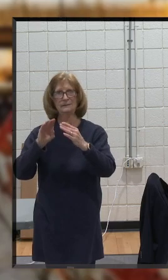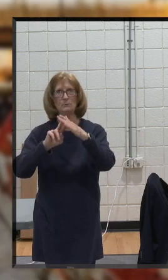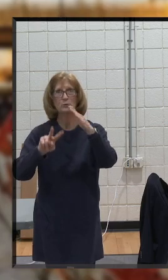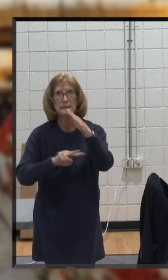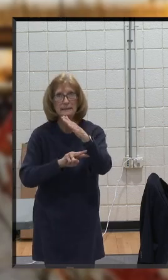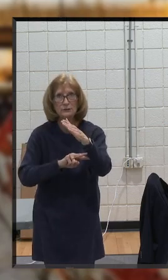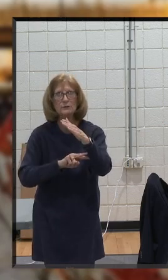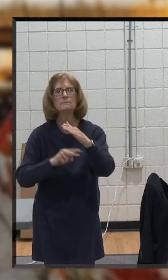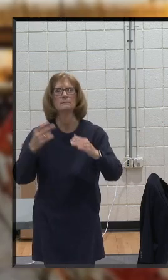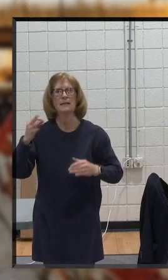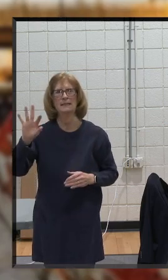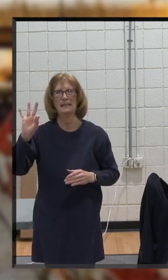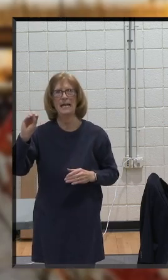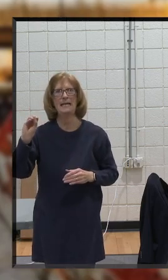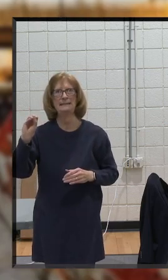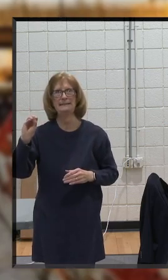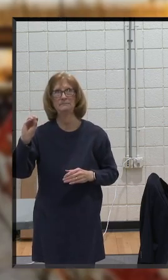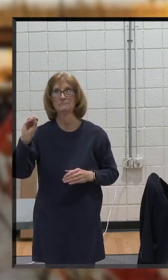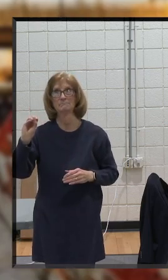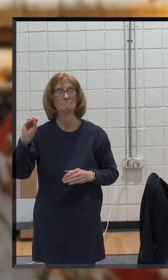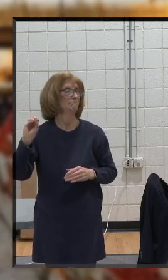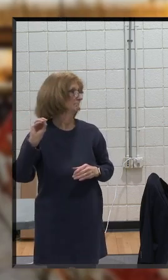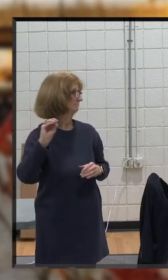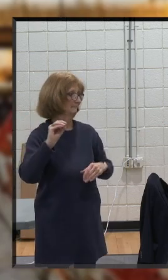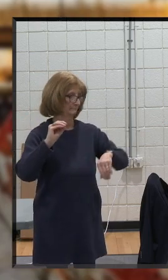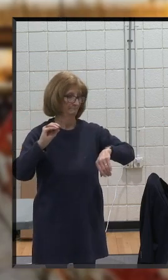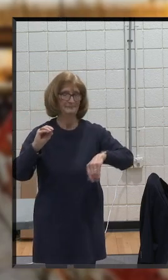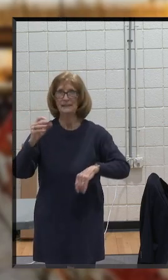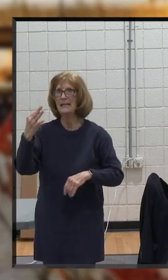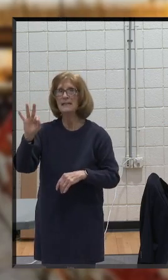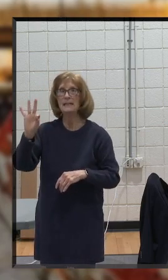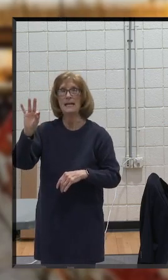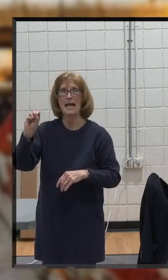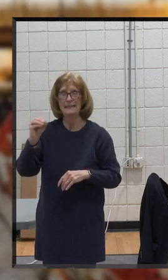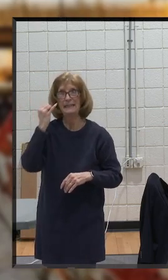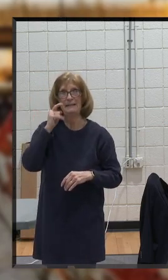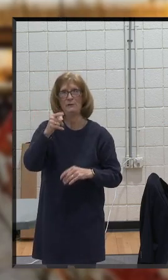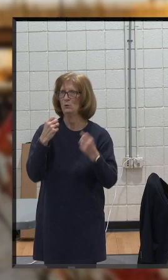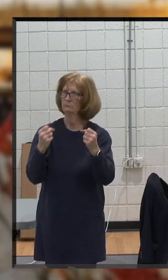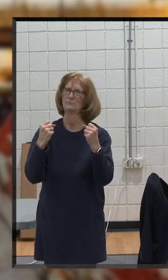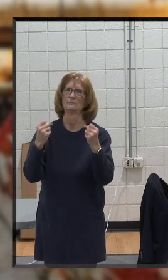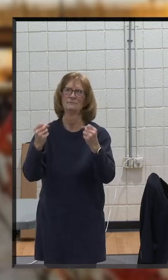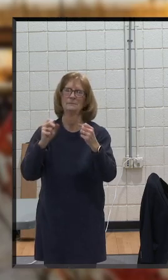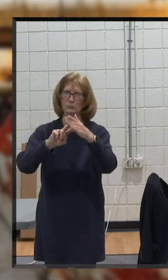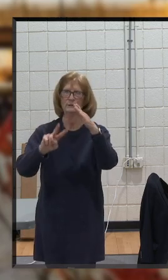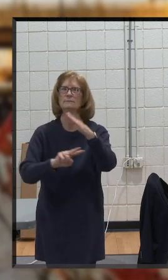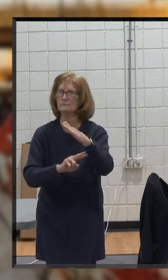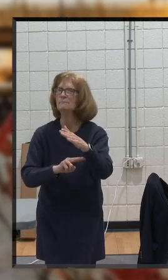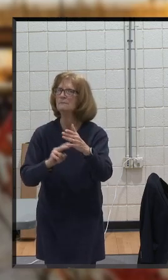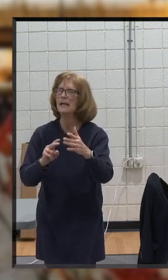So that means we're about due for another one, as you can probably tell as you're using the bridge. You